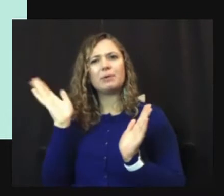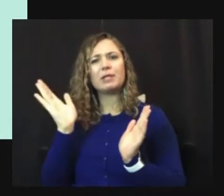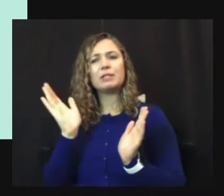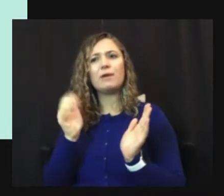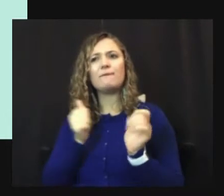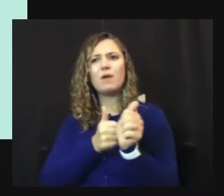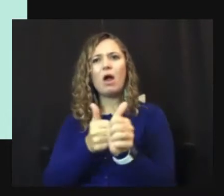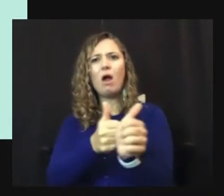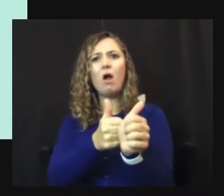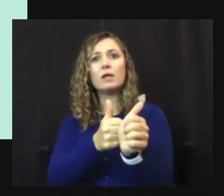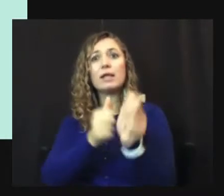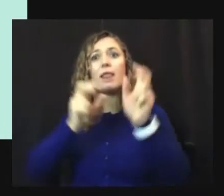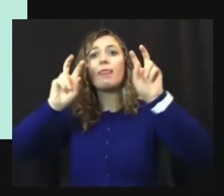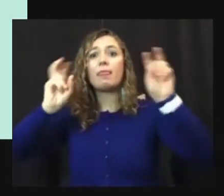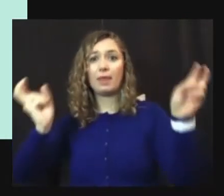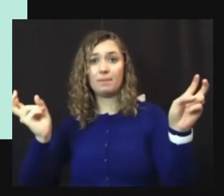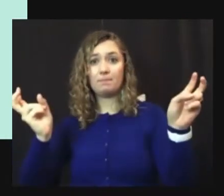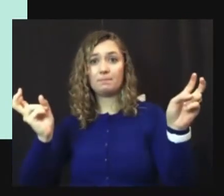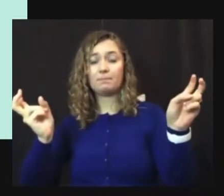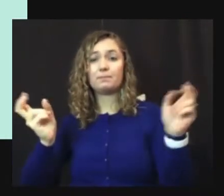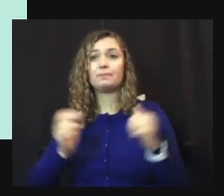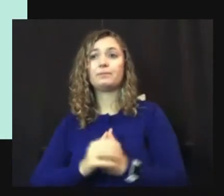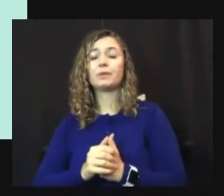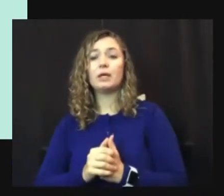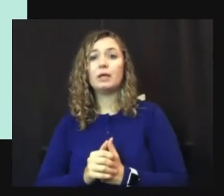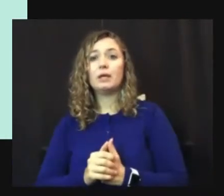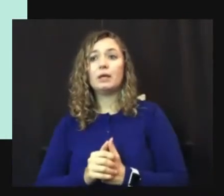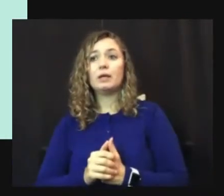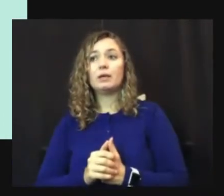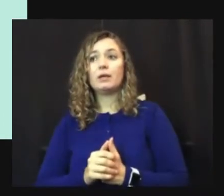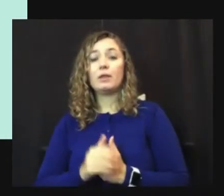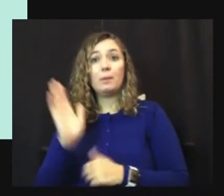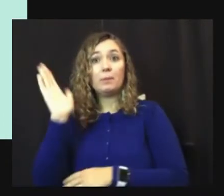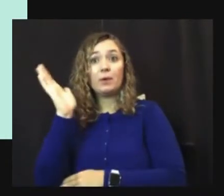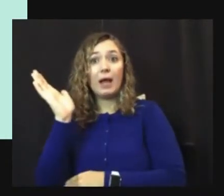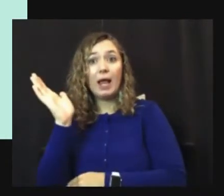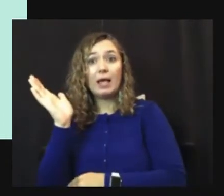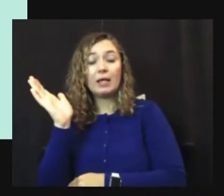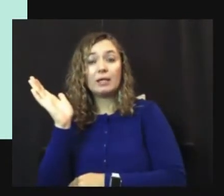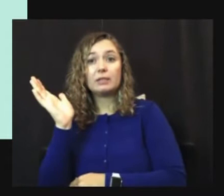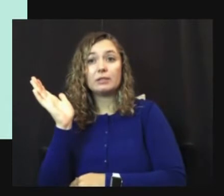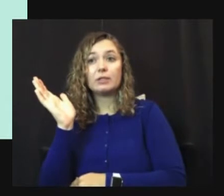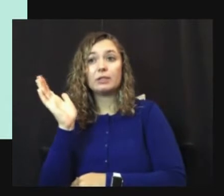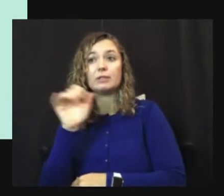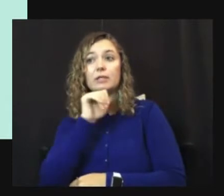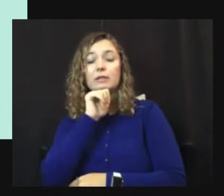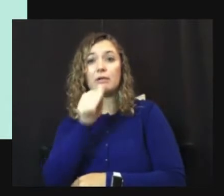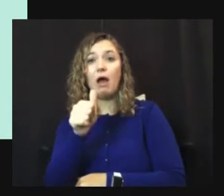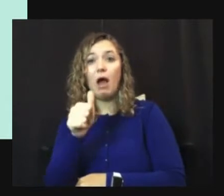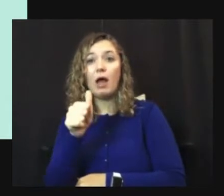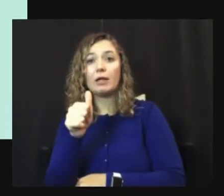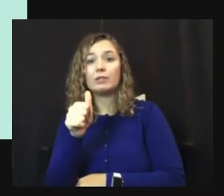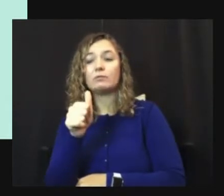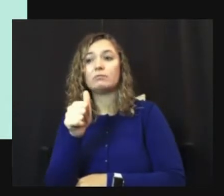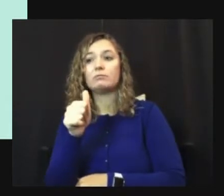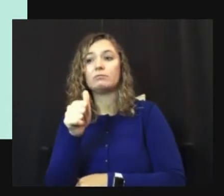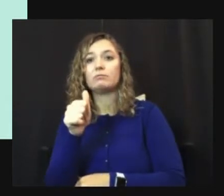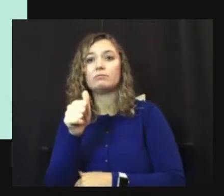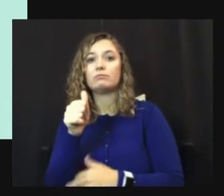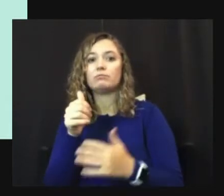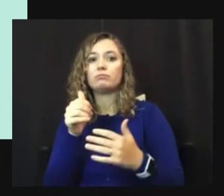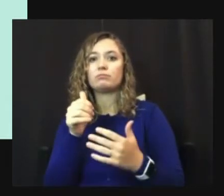theme. The presenters did not coordinate with each other. So that should give you